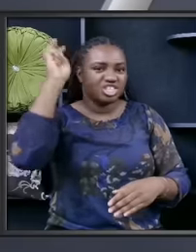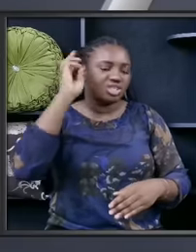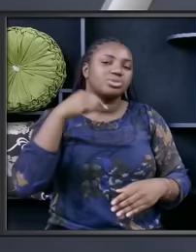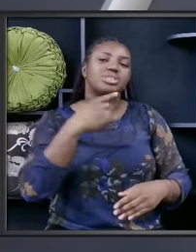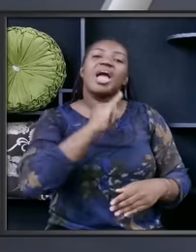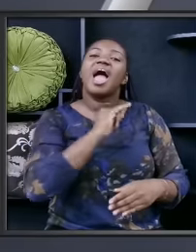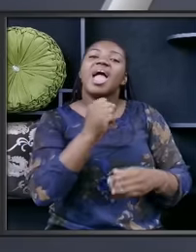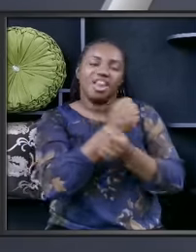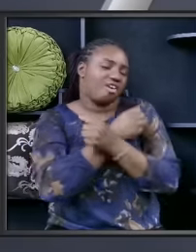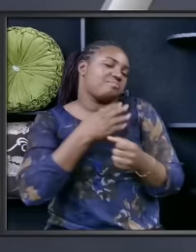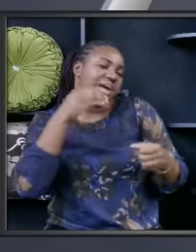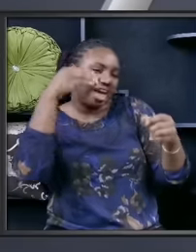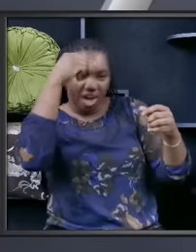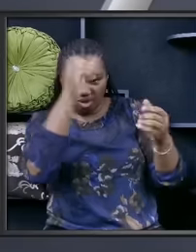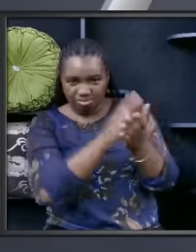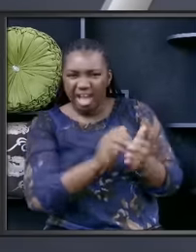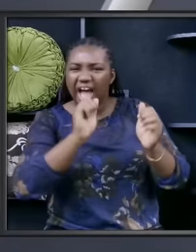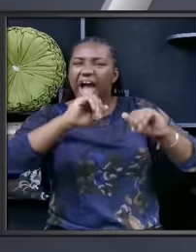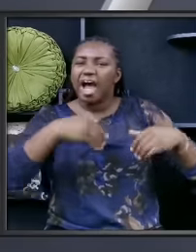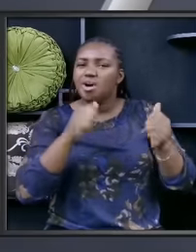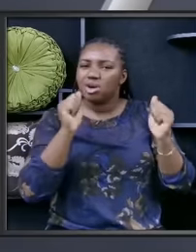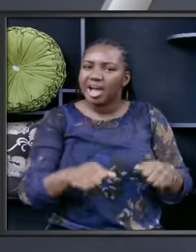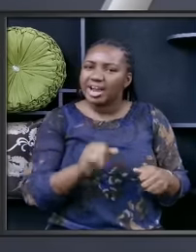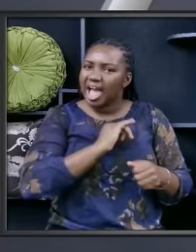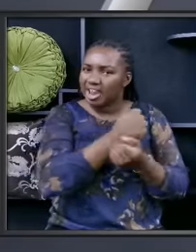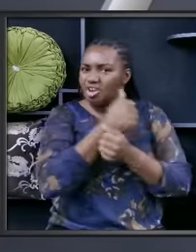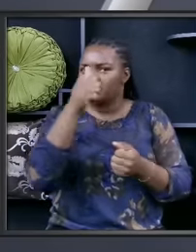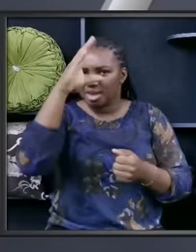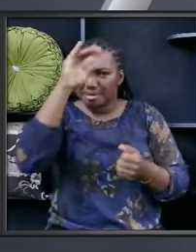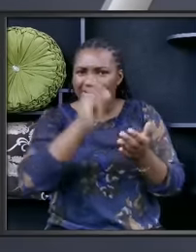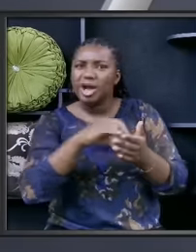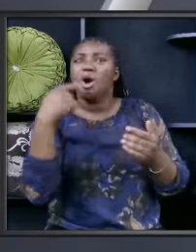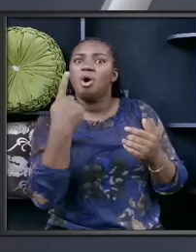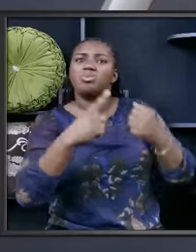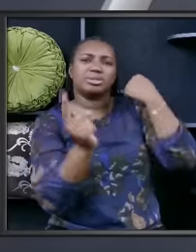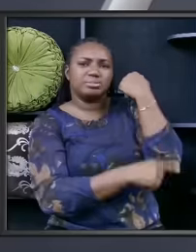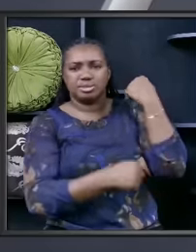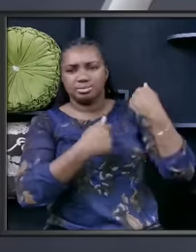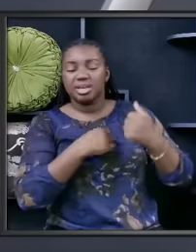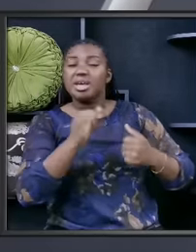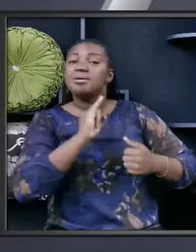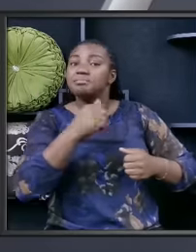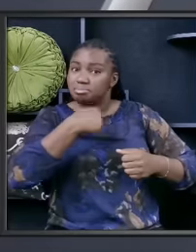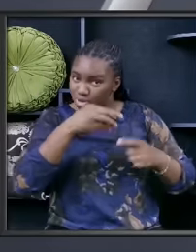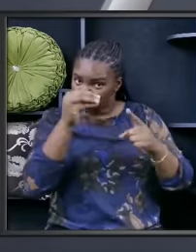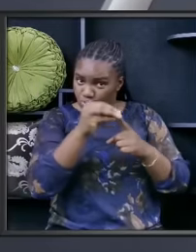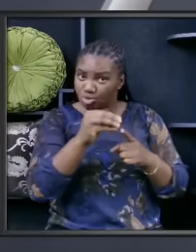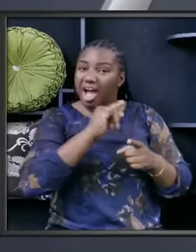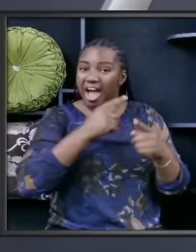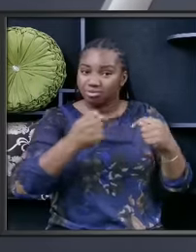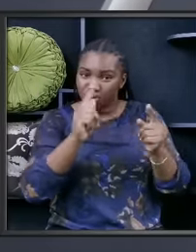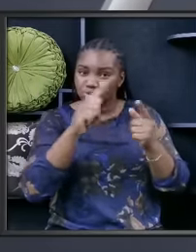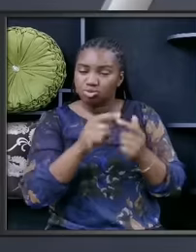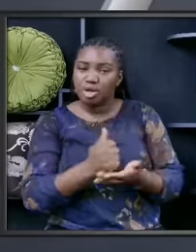husband. Yes, that is true. How can I love a man who always beat me? Me too, I don't try to intervene for one